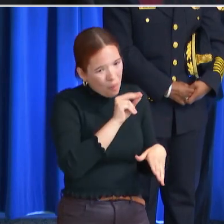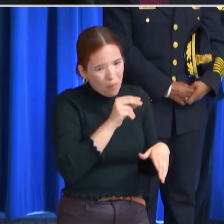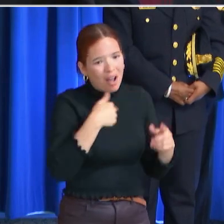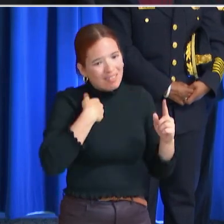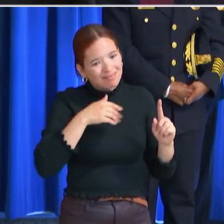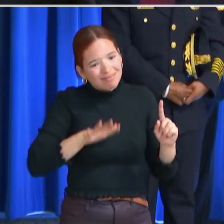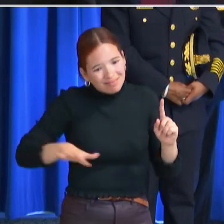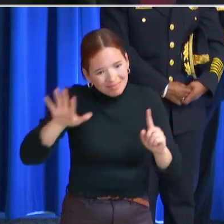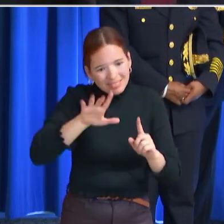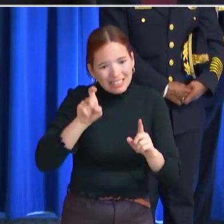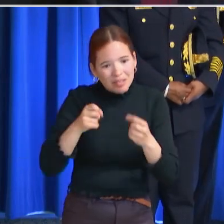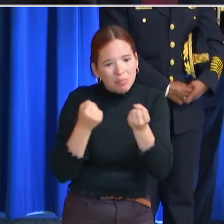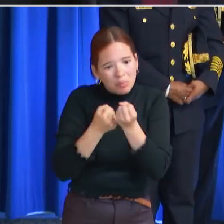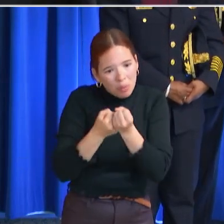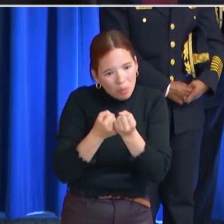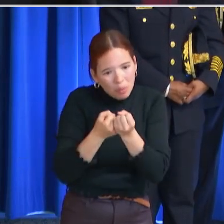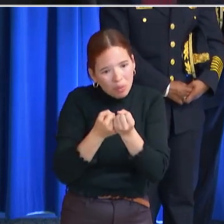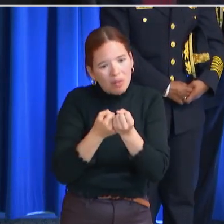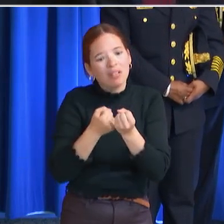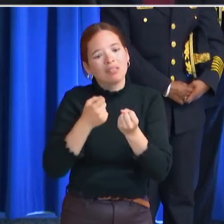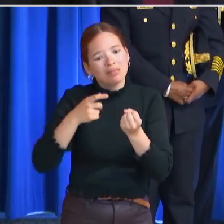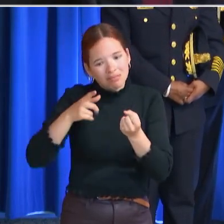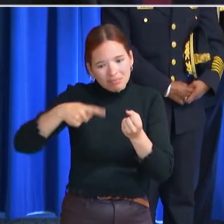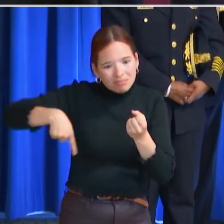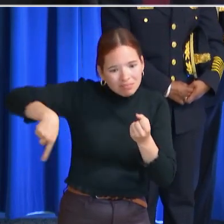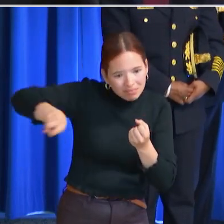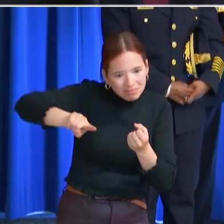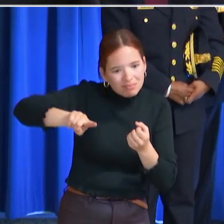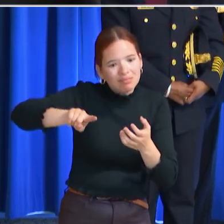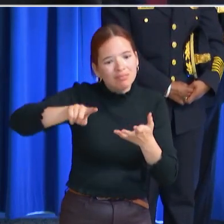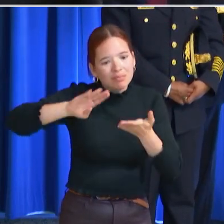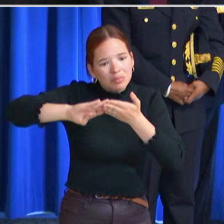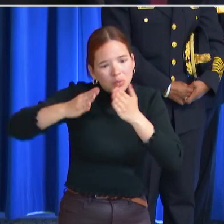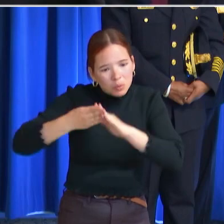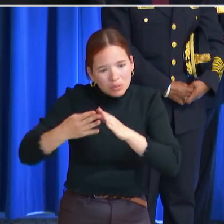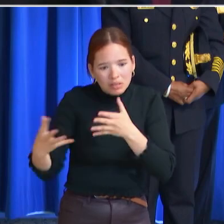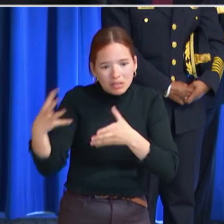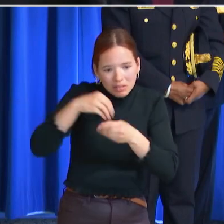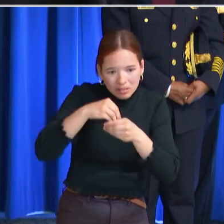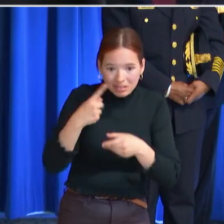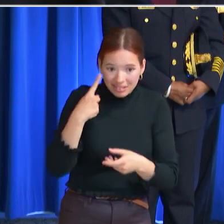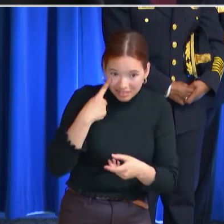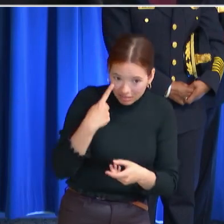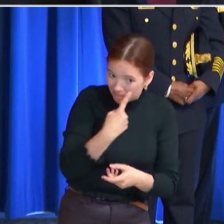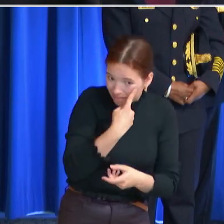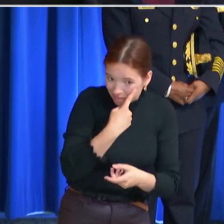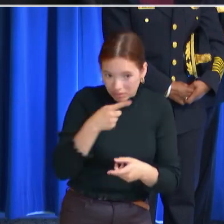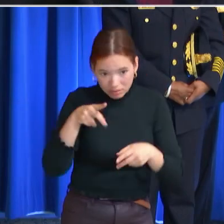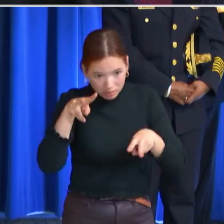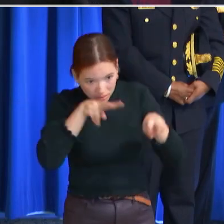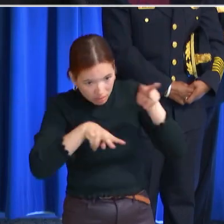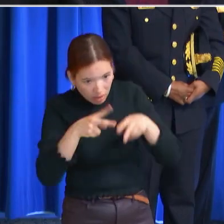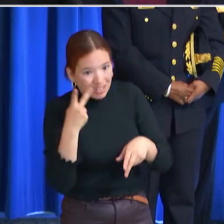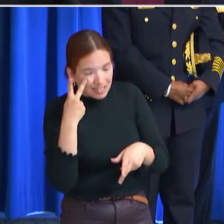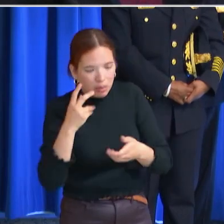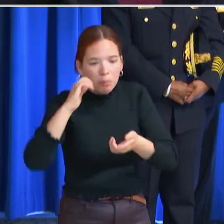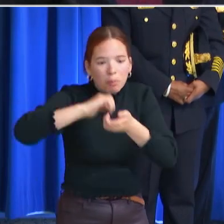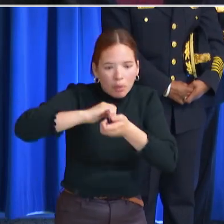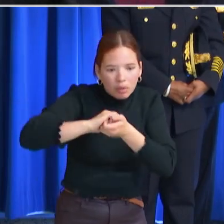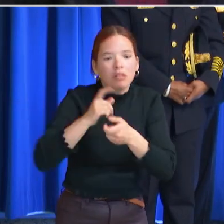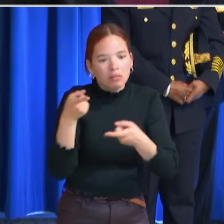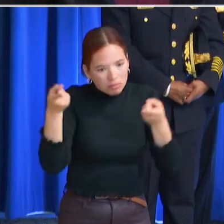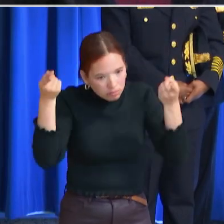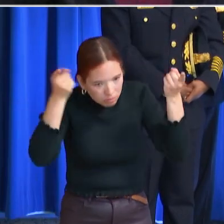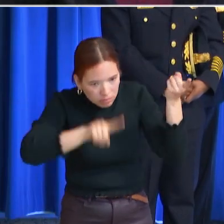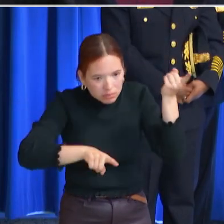be successful, we have to be legitimate in the eyes of the community. We have to be able to serve the community. We have to have other partners with us. So in our nightlife task